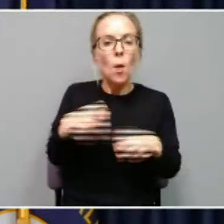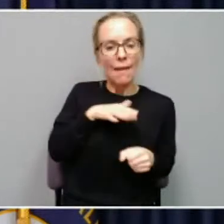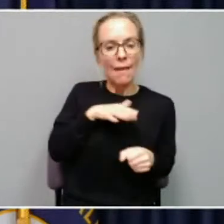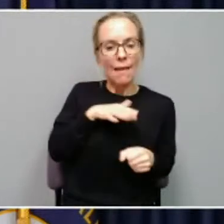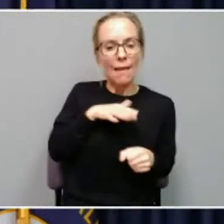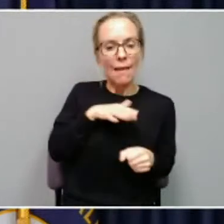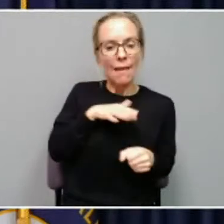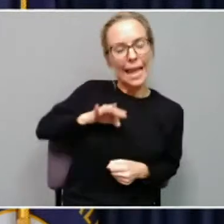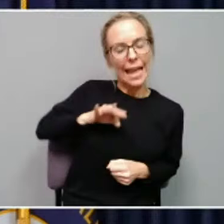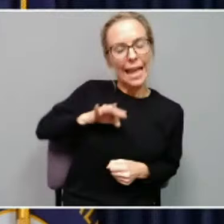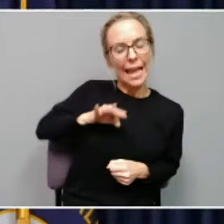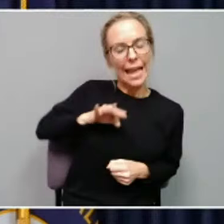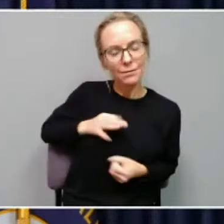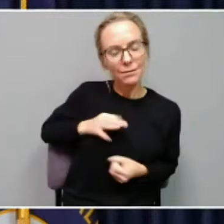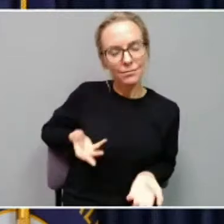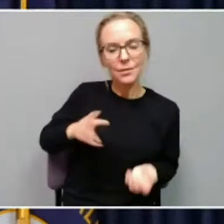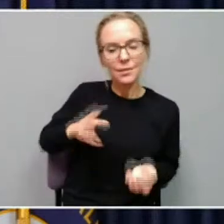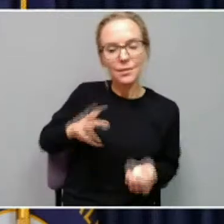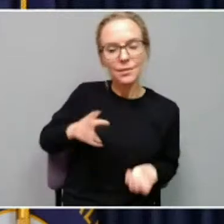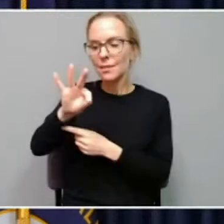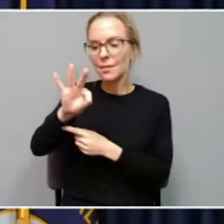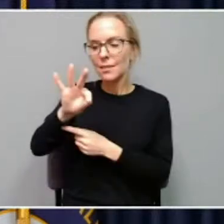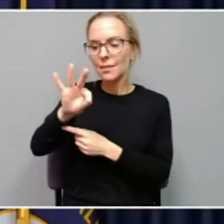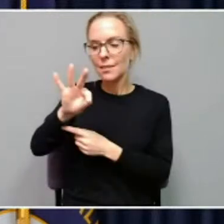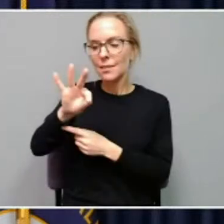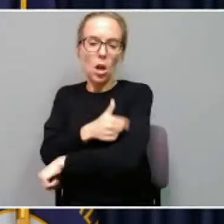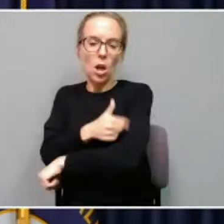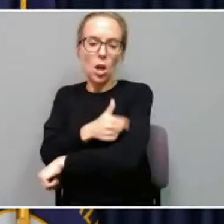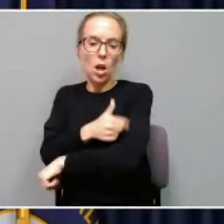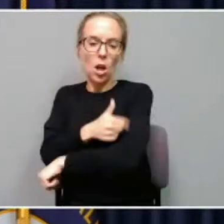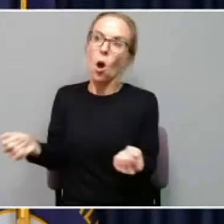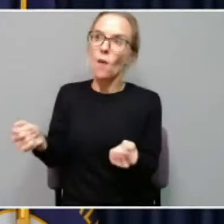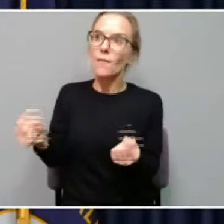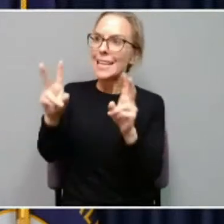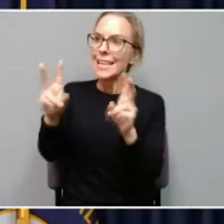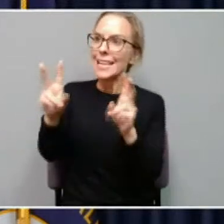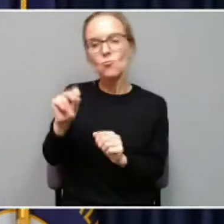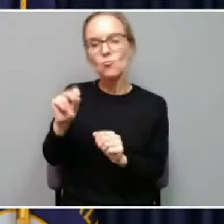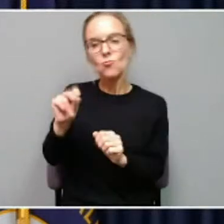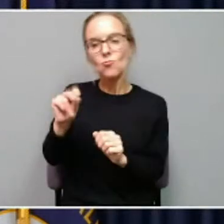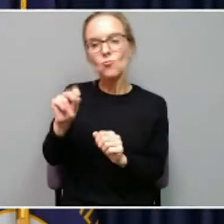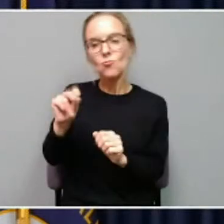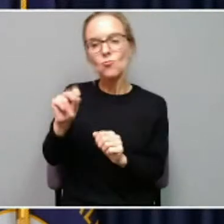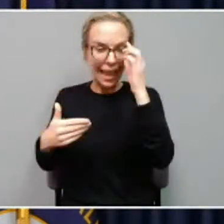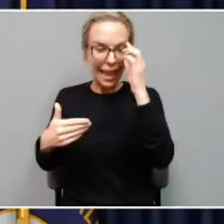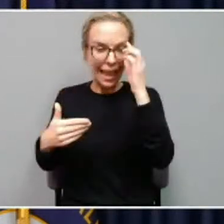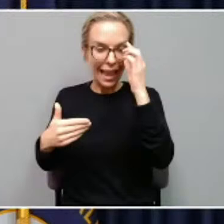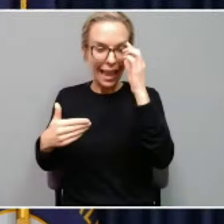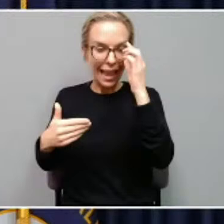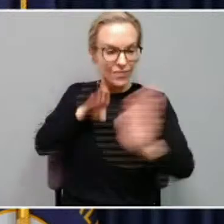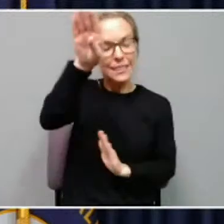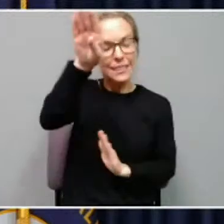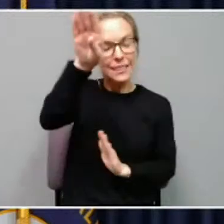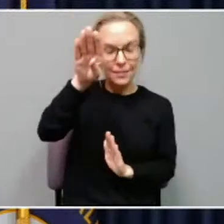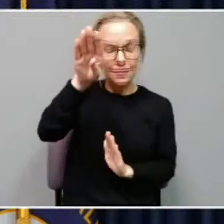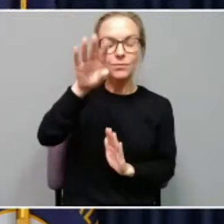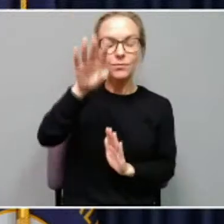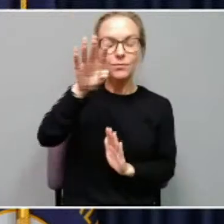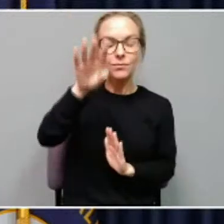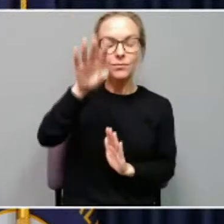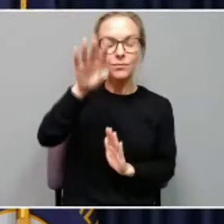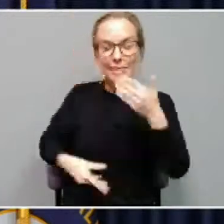hospital doesn't solve the issue. If we had an influx of